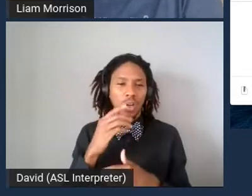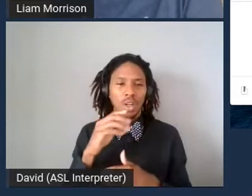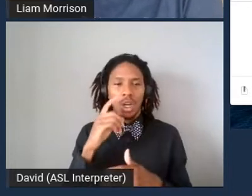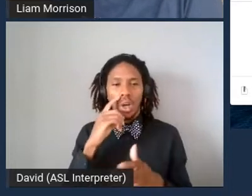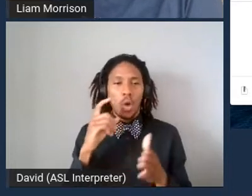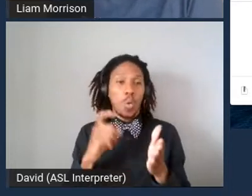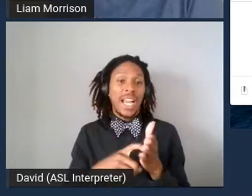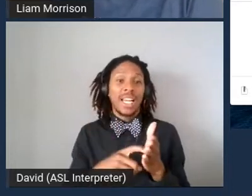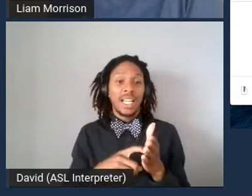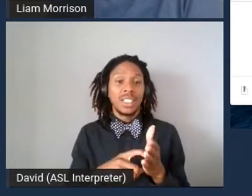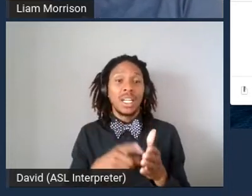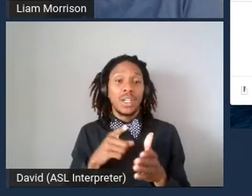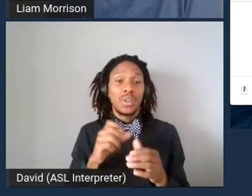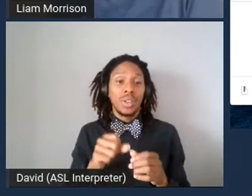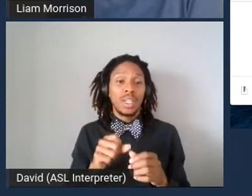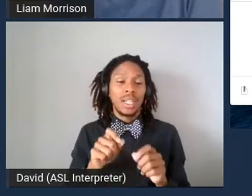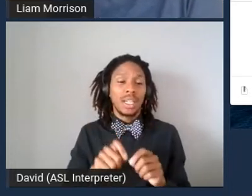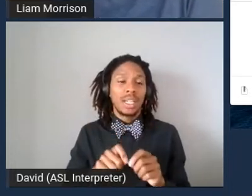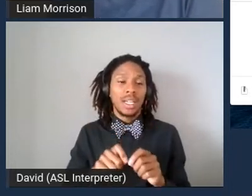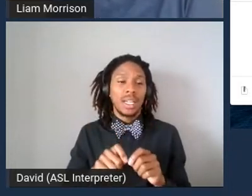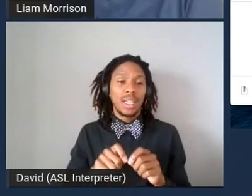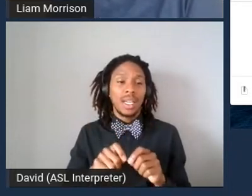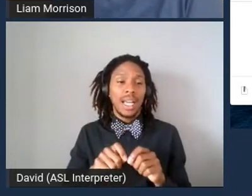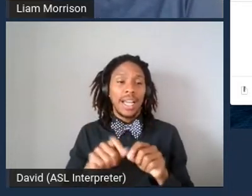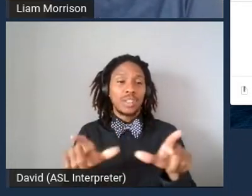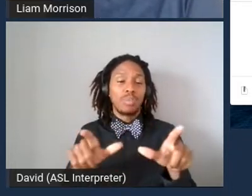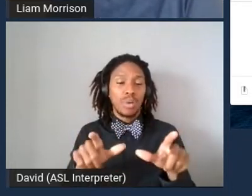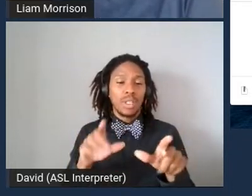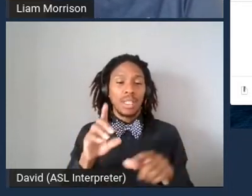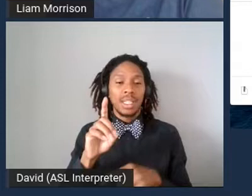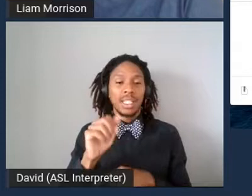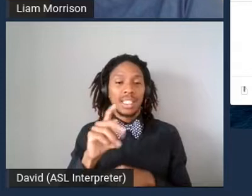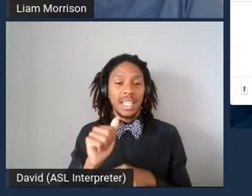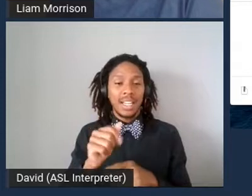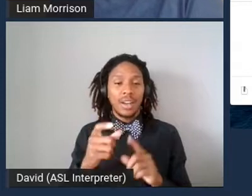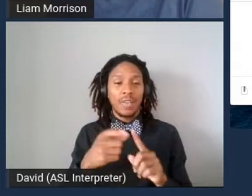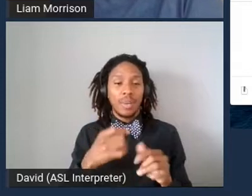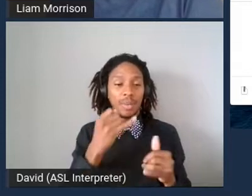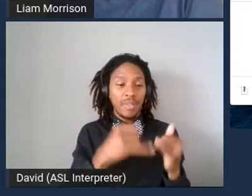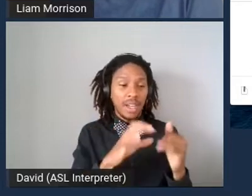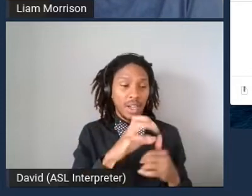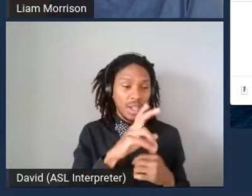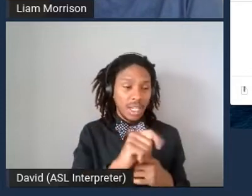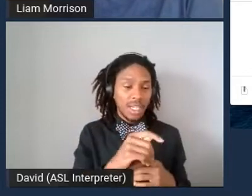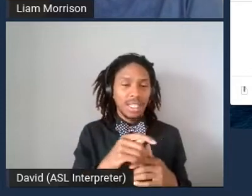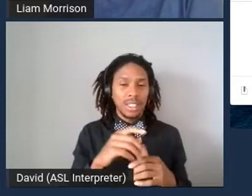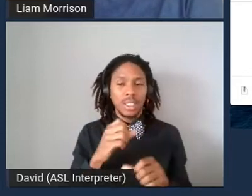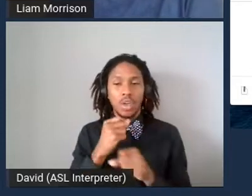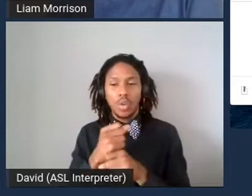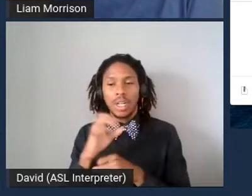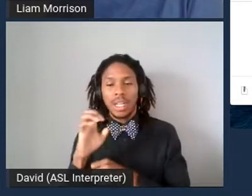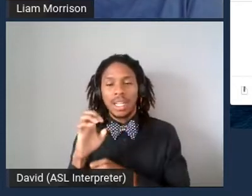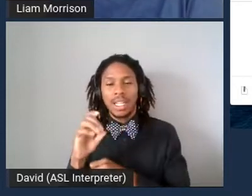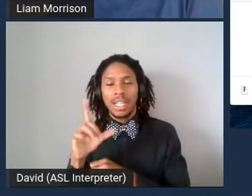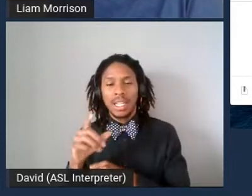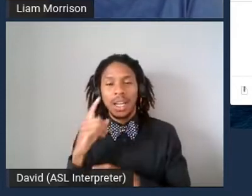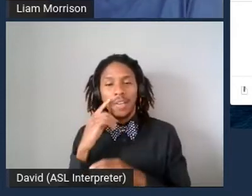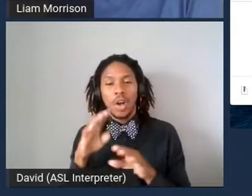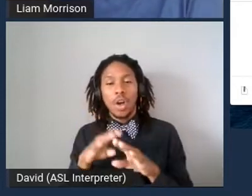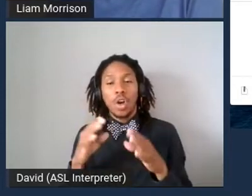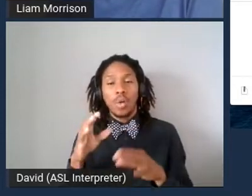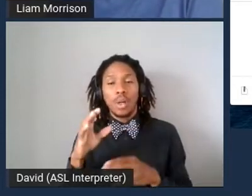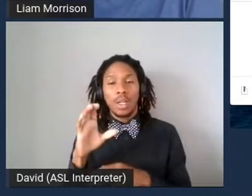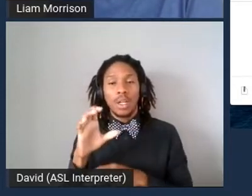you. You can actually likely export the data from Final Cut to actually create an EDL. But for opening credits,